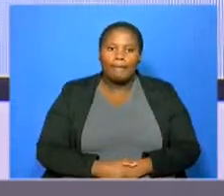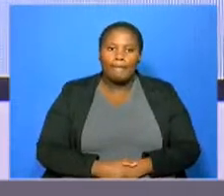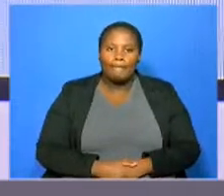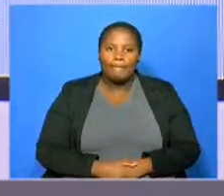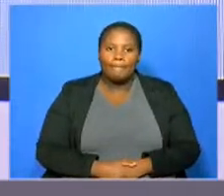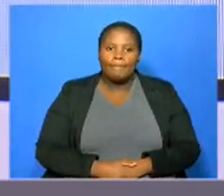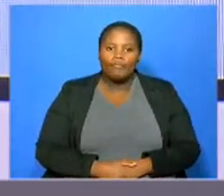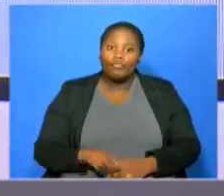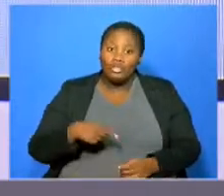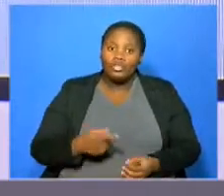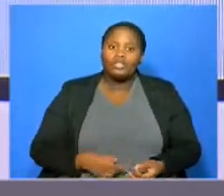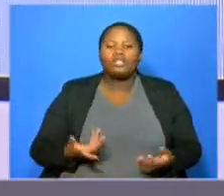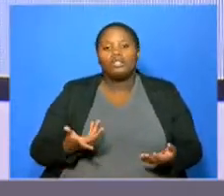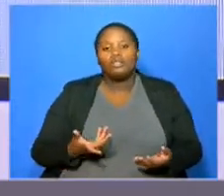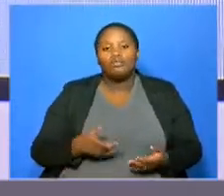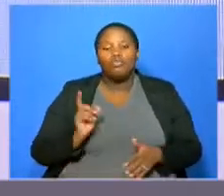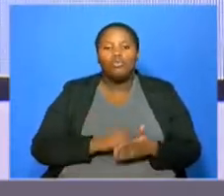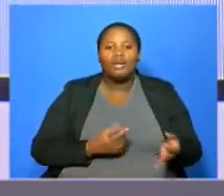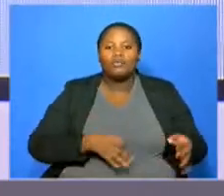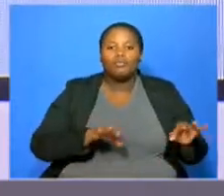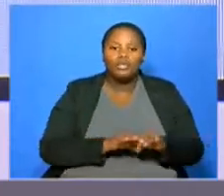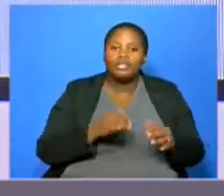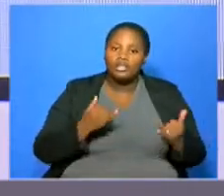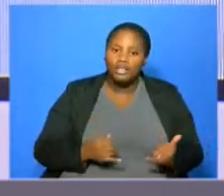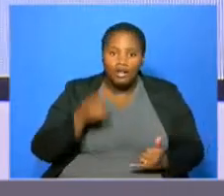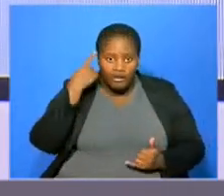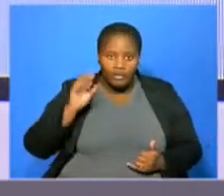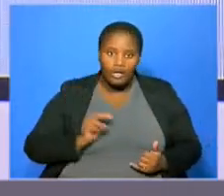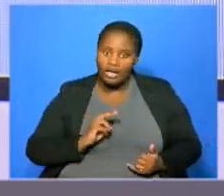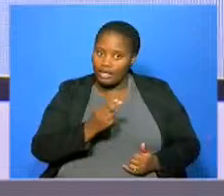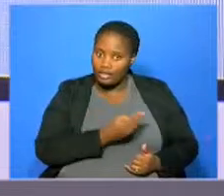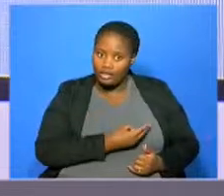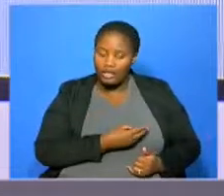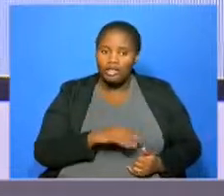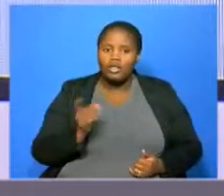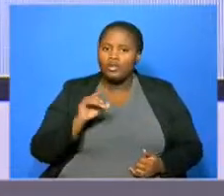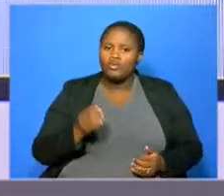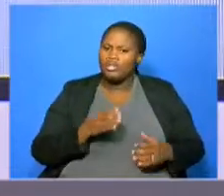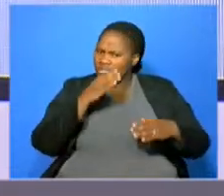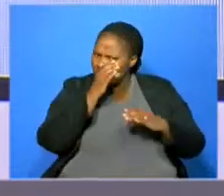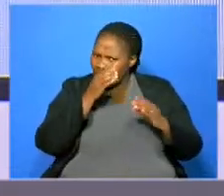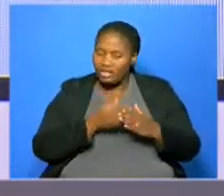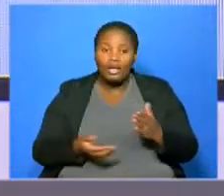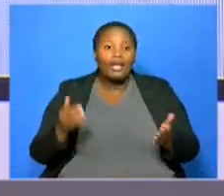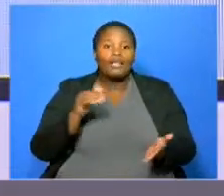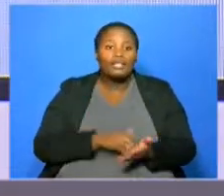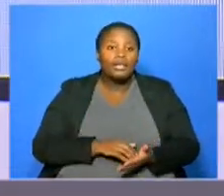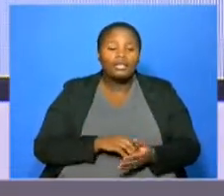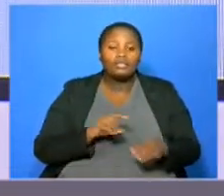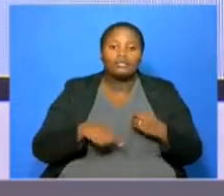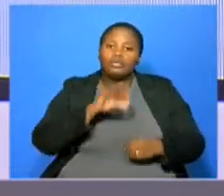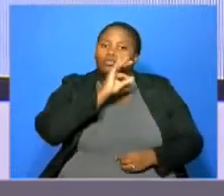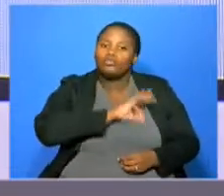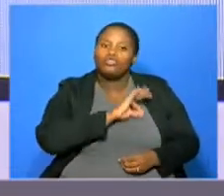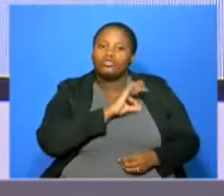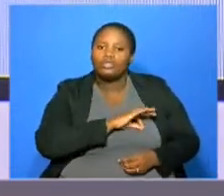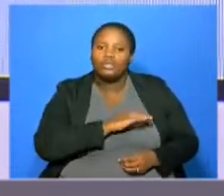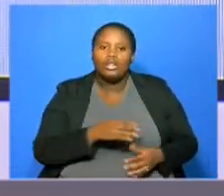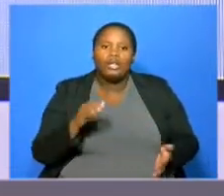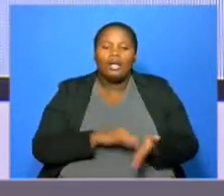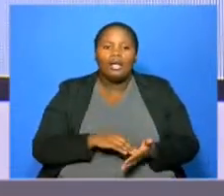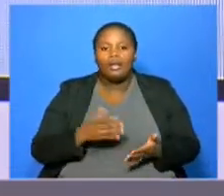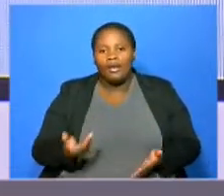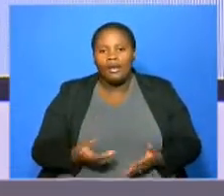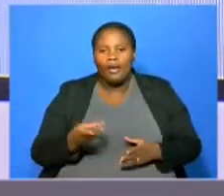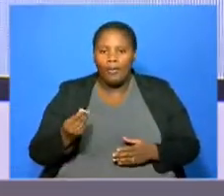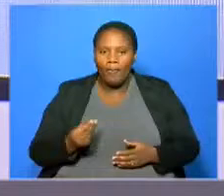What remains key to us, for us, is reorienting expenditures towards investment and human